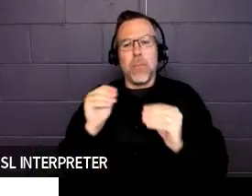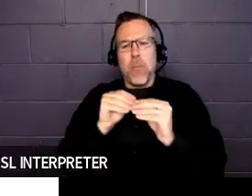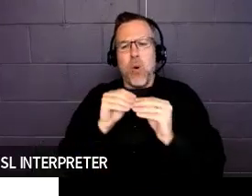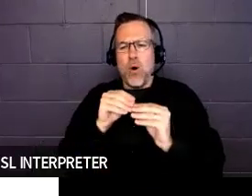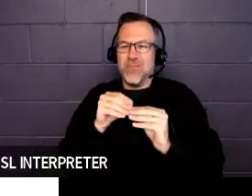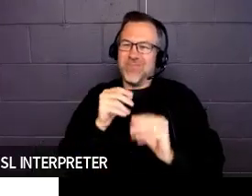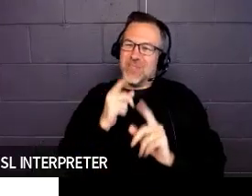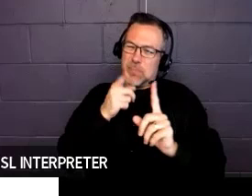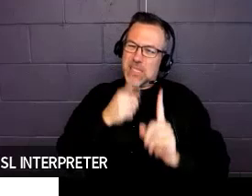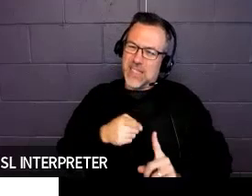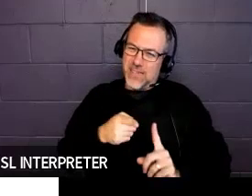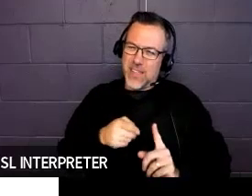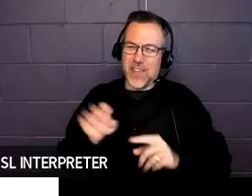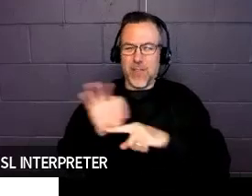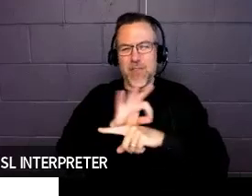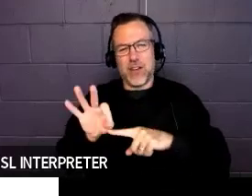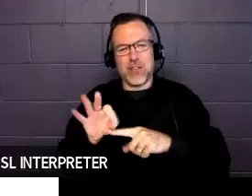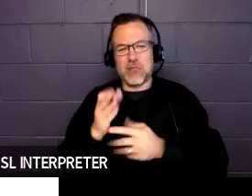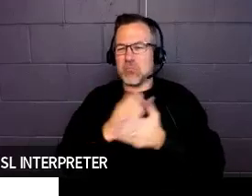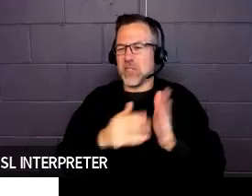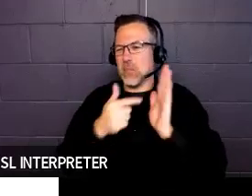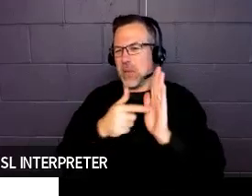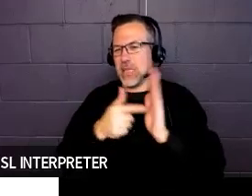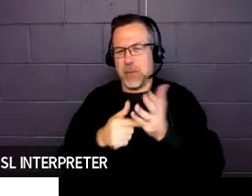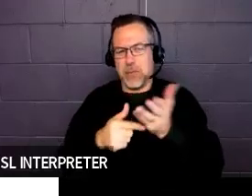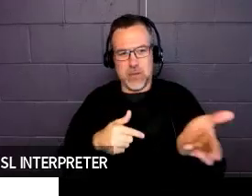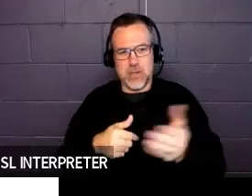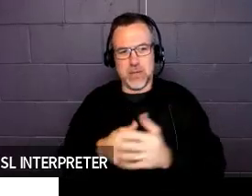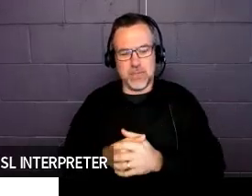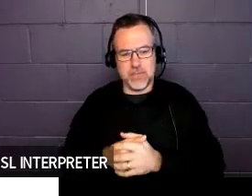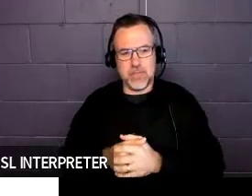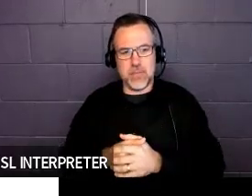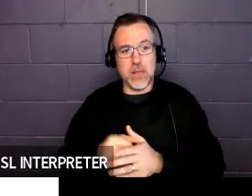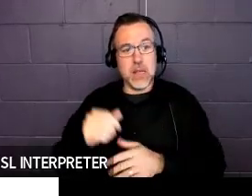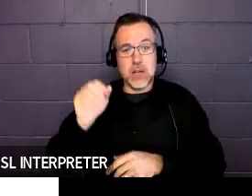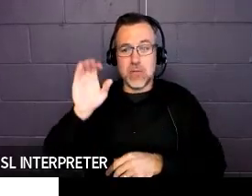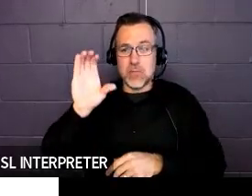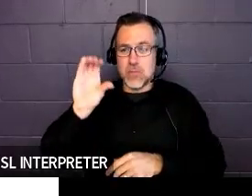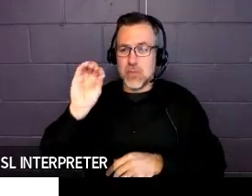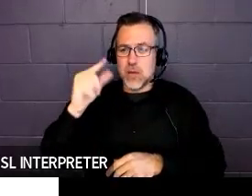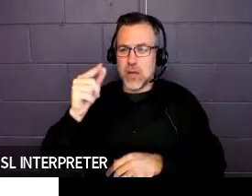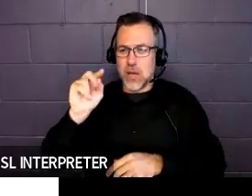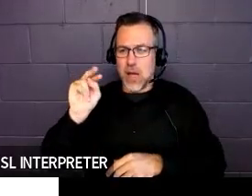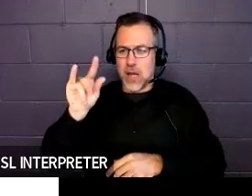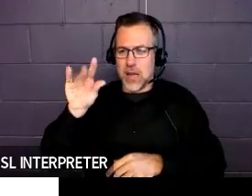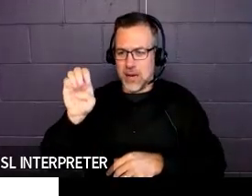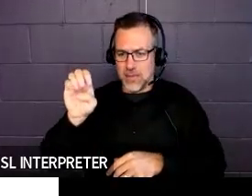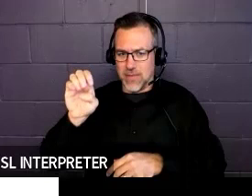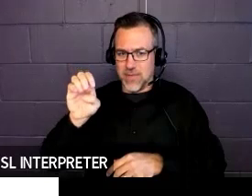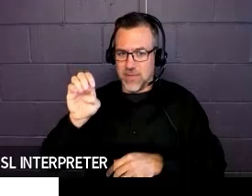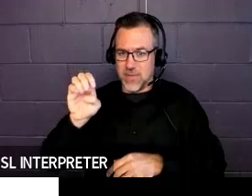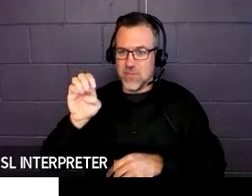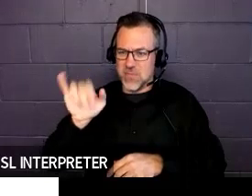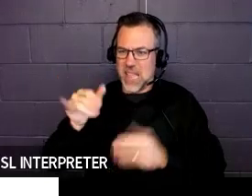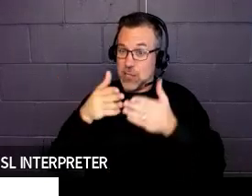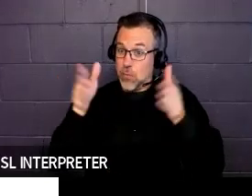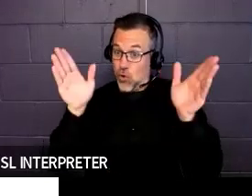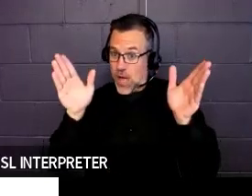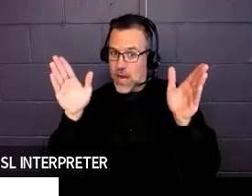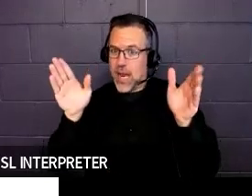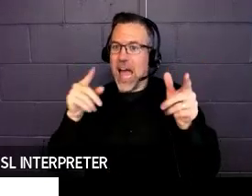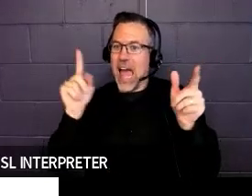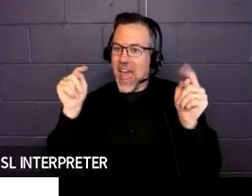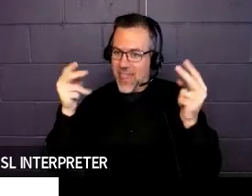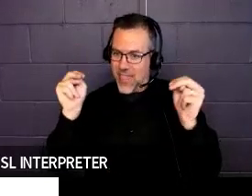in functional, these are some areas that you might consider. So under cognitive, that broad area, maybe you can focus in